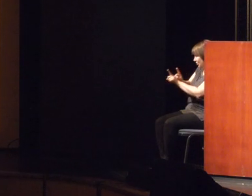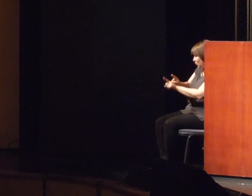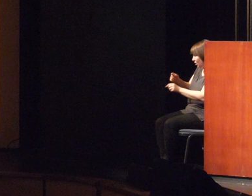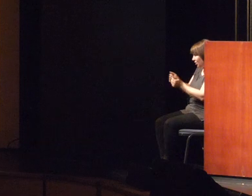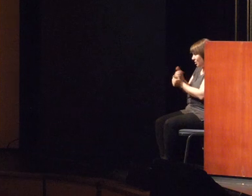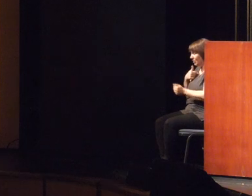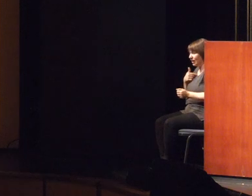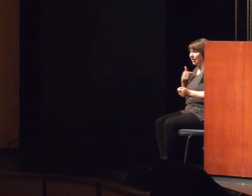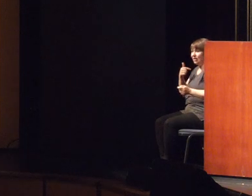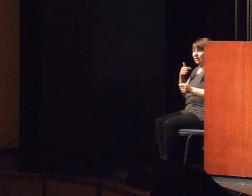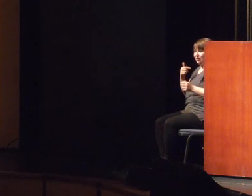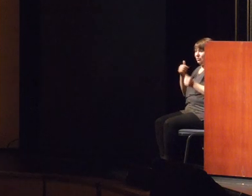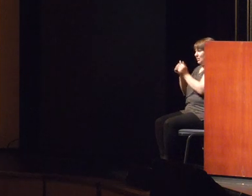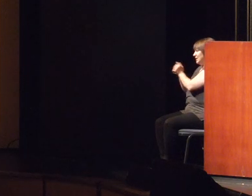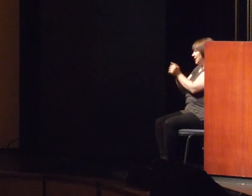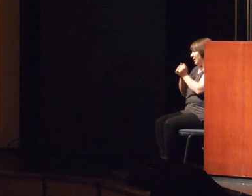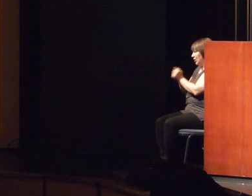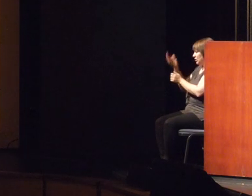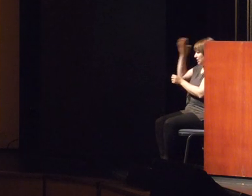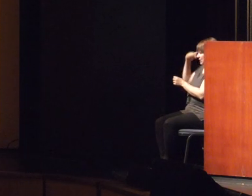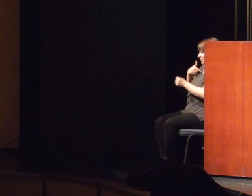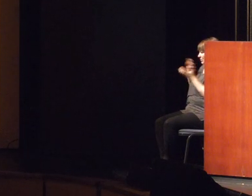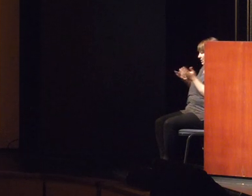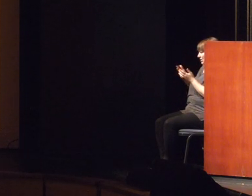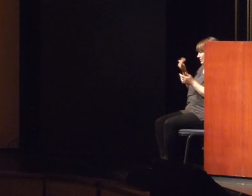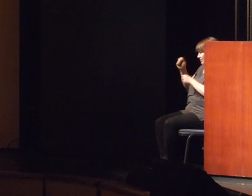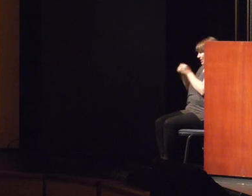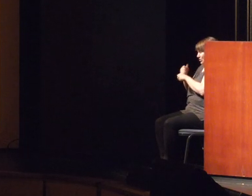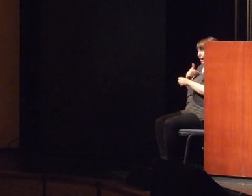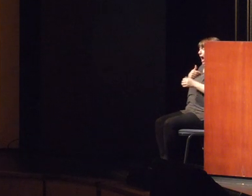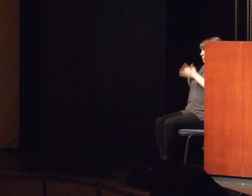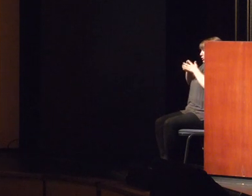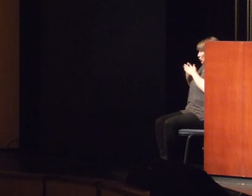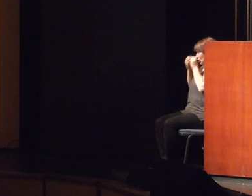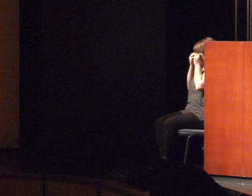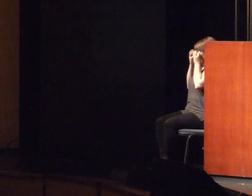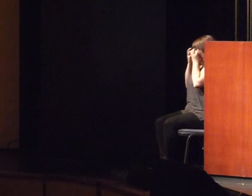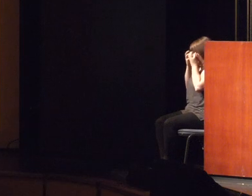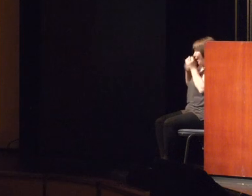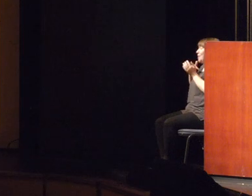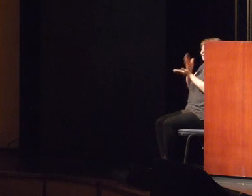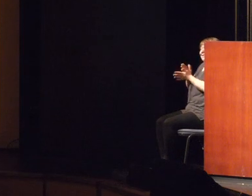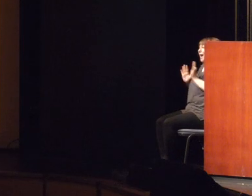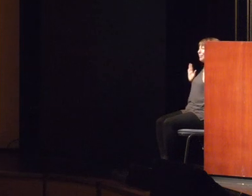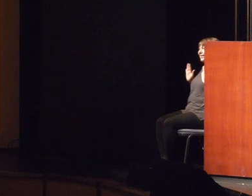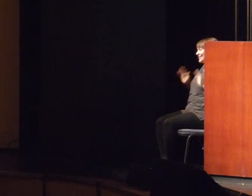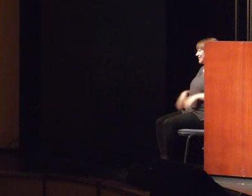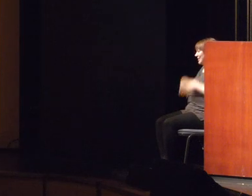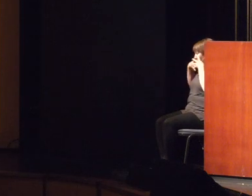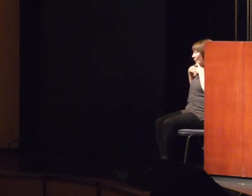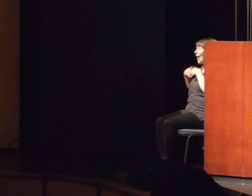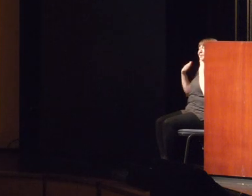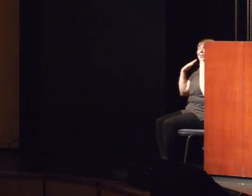We've been together since I was here 15 years ago. I think I'm gonna start crying, so I'm gonna stop talking. Thank you, everybody, thank you.